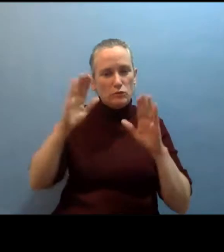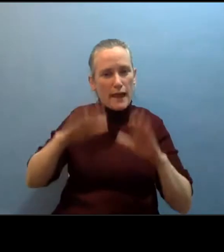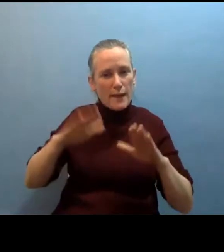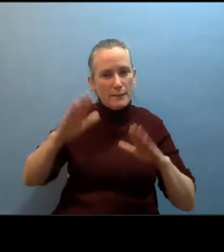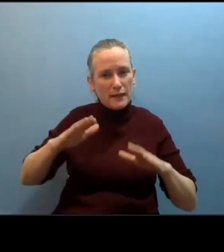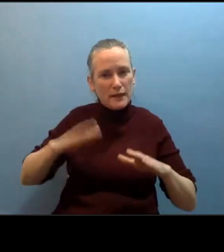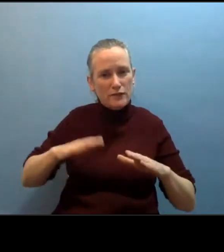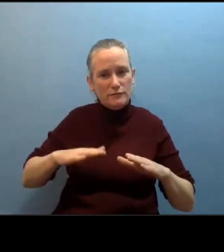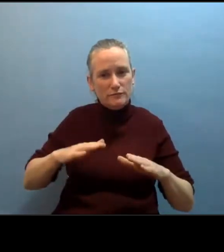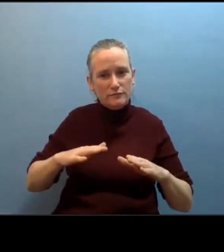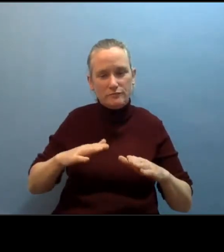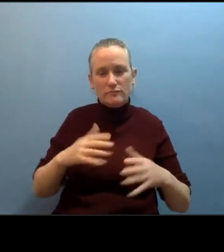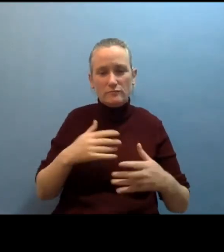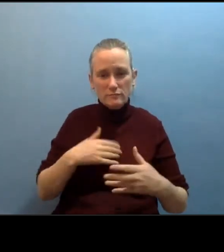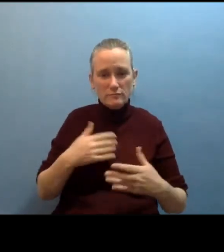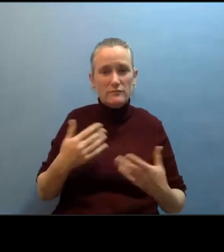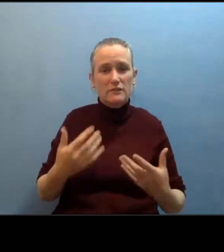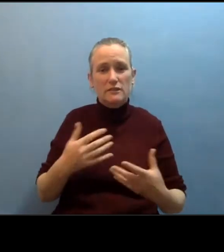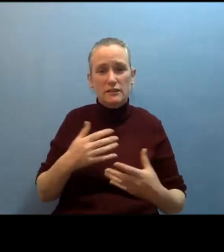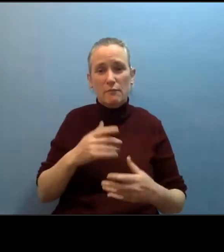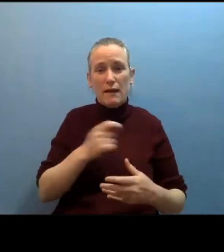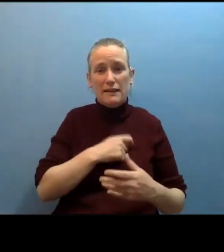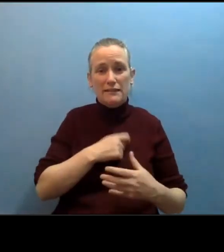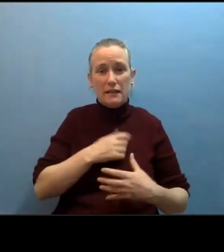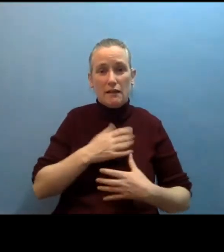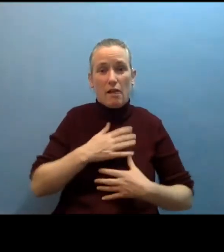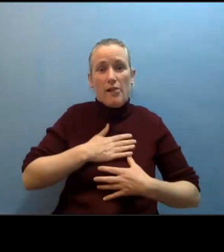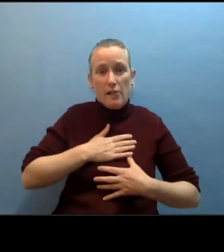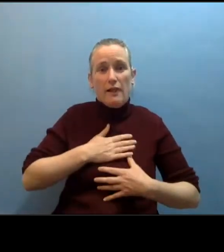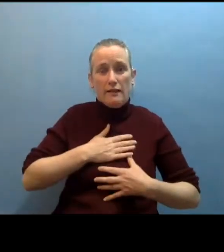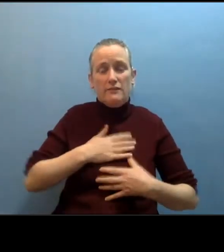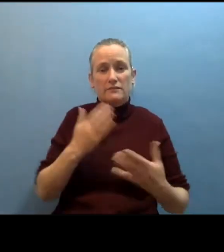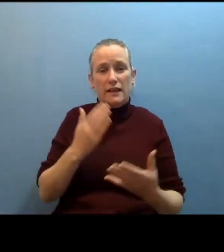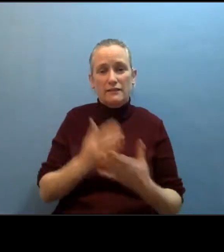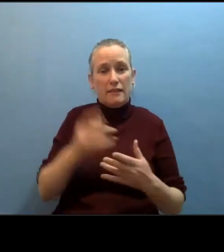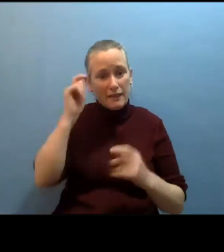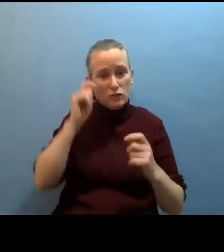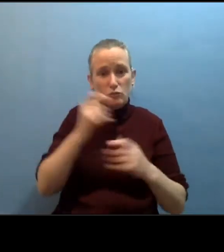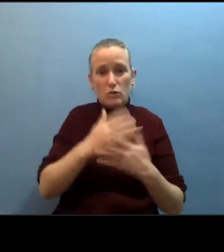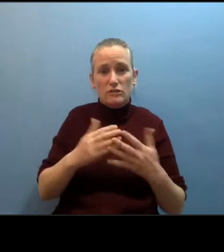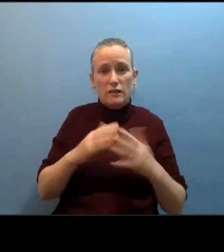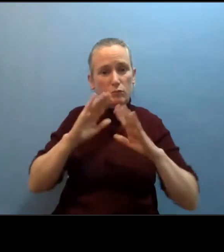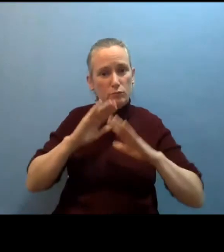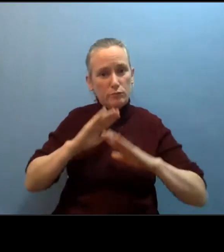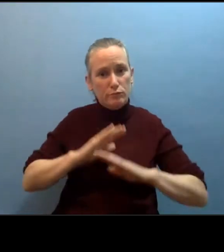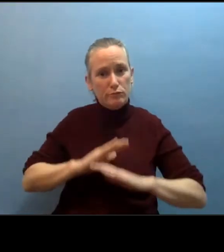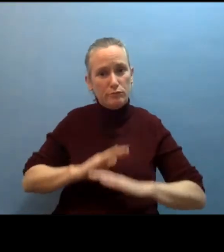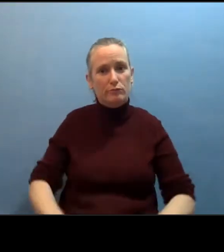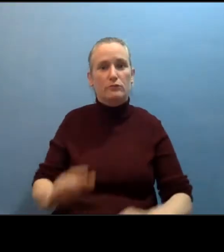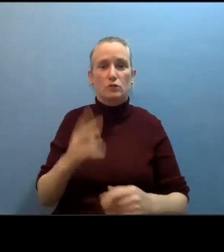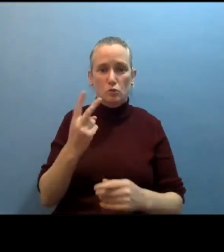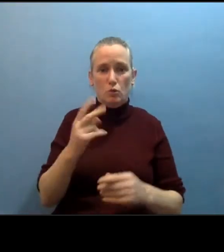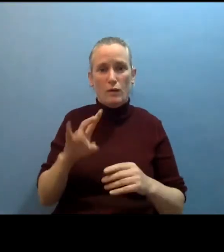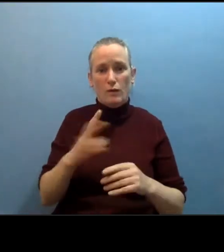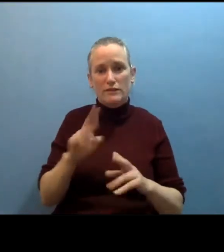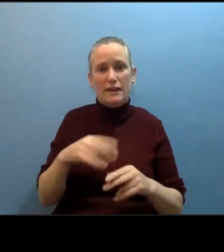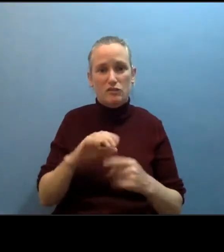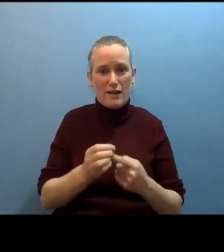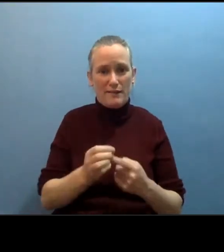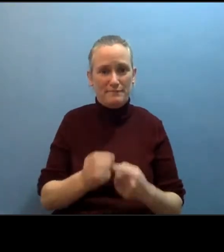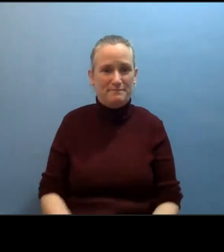kind of over breathing that can happen in panic attacks and the overthinking that happens. So just two quick ones to try.